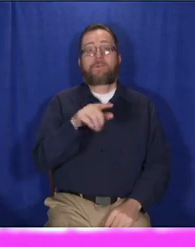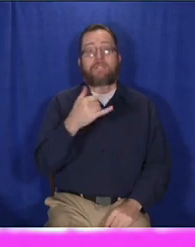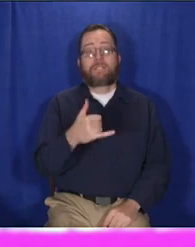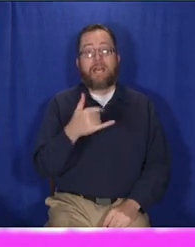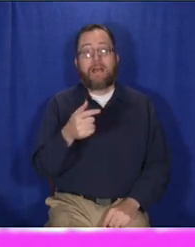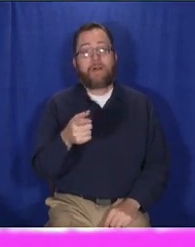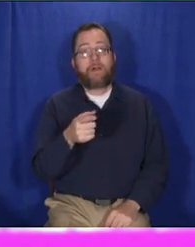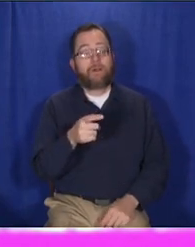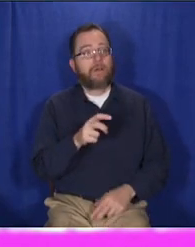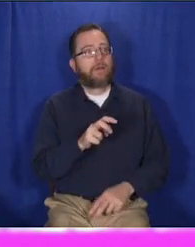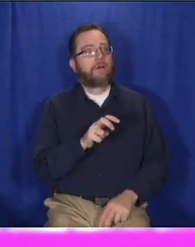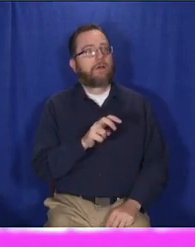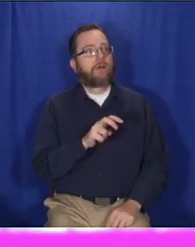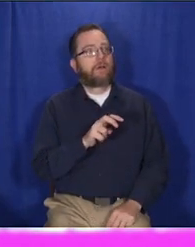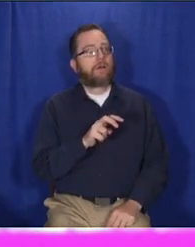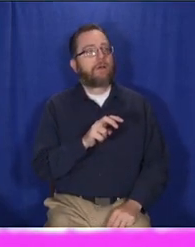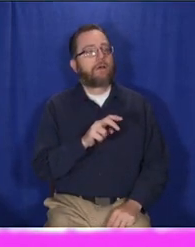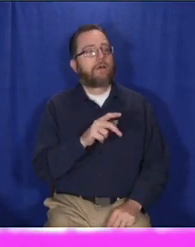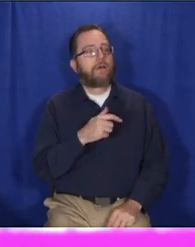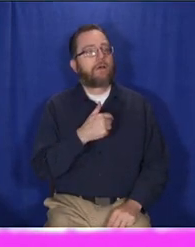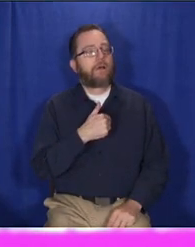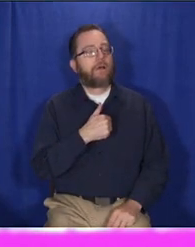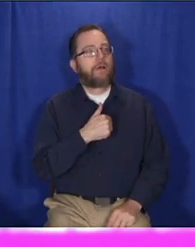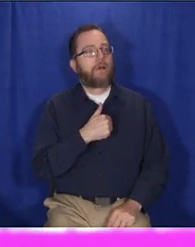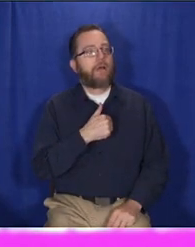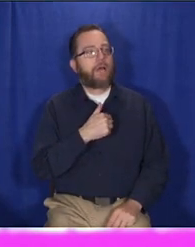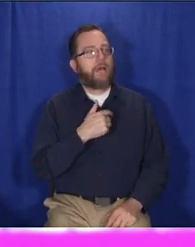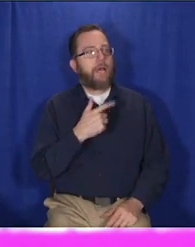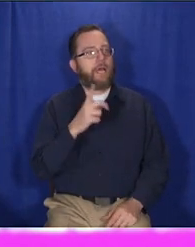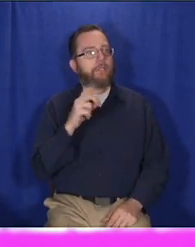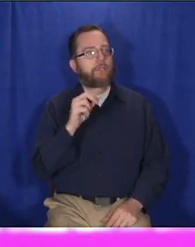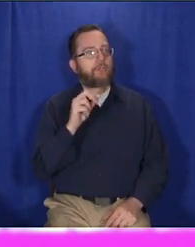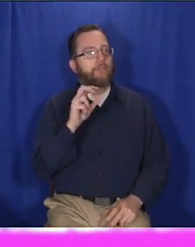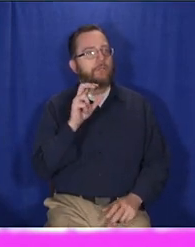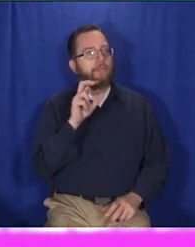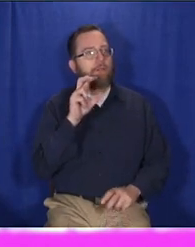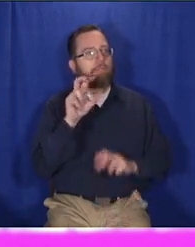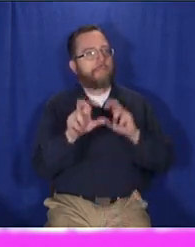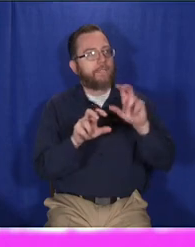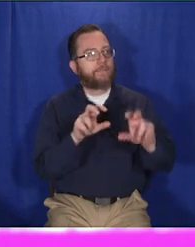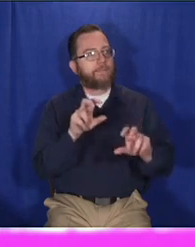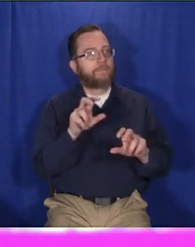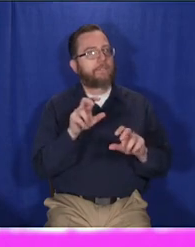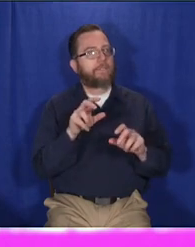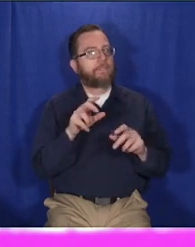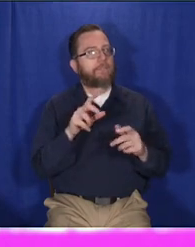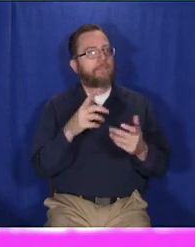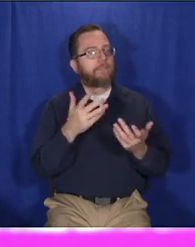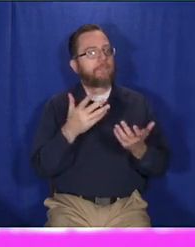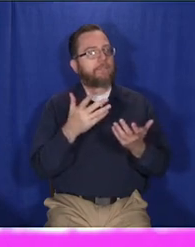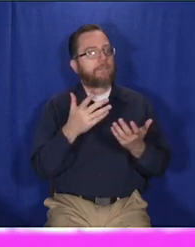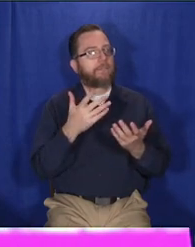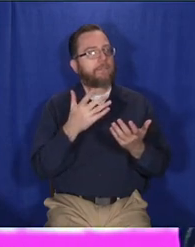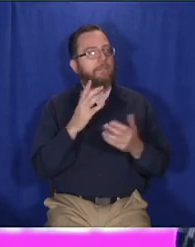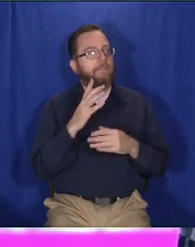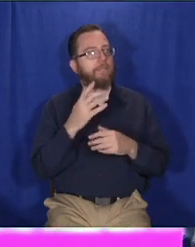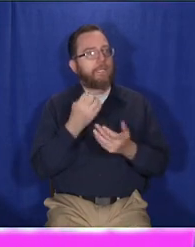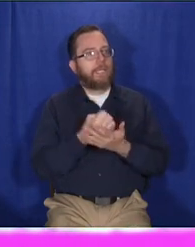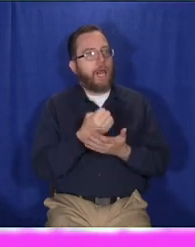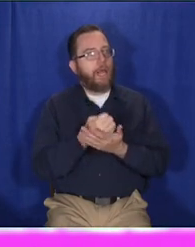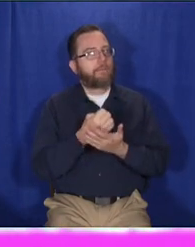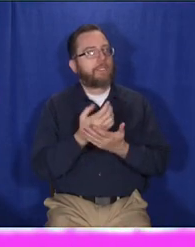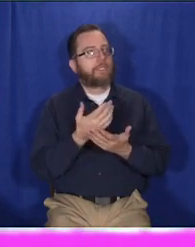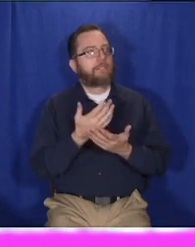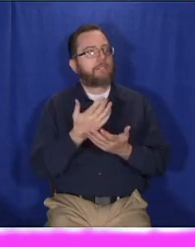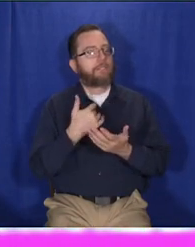you got investments and you're looking at the stock market and you're wondering, yo, if we go back to a recession, what's going to happen? Because your money is